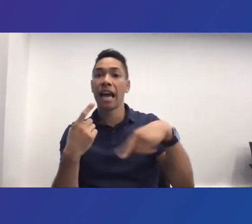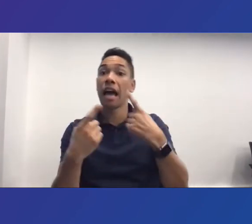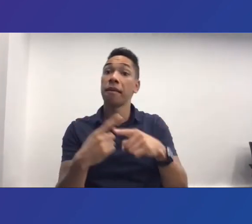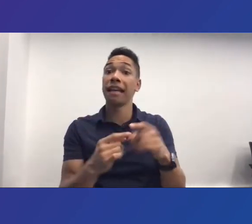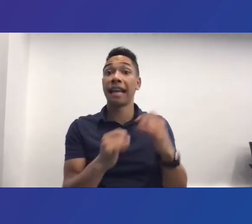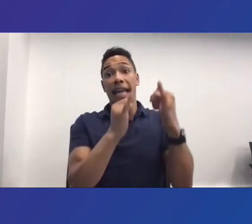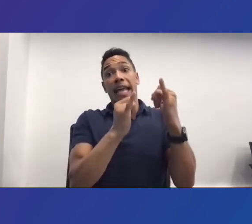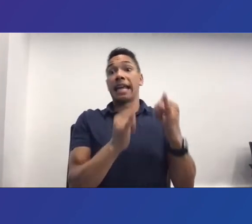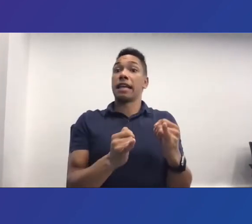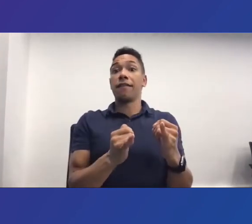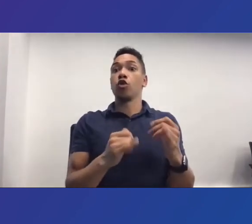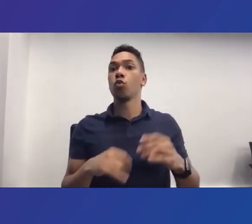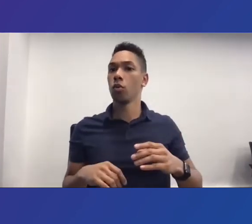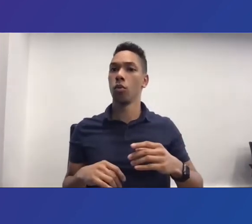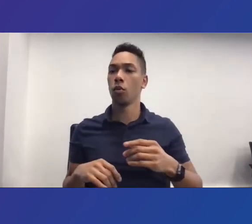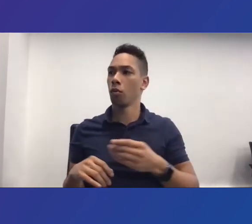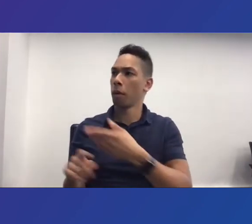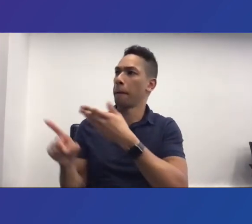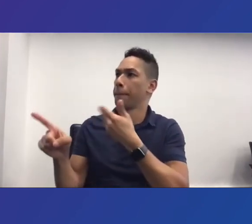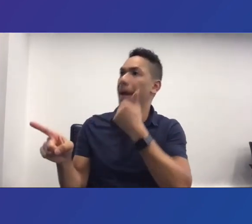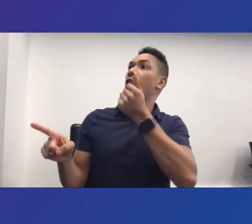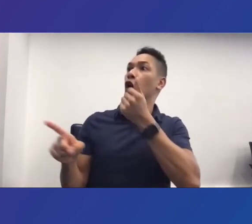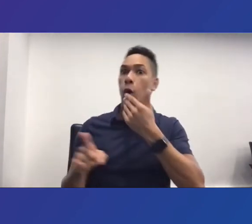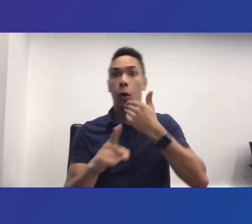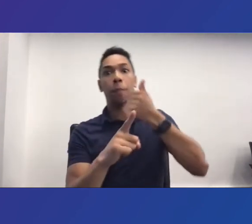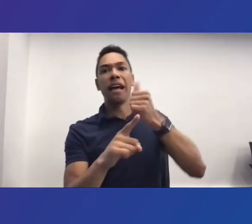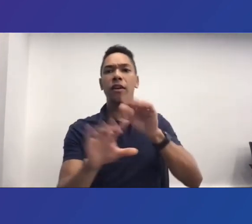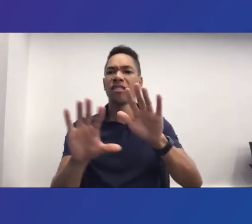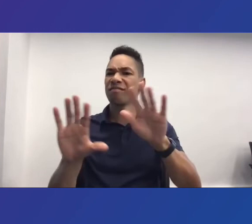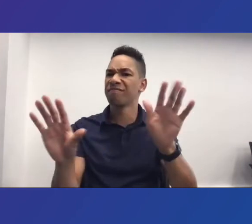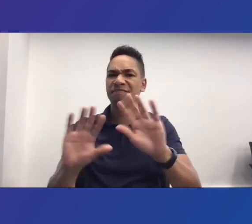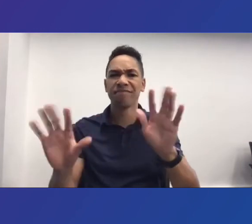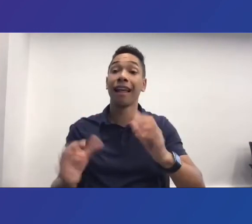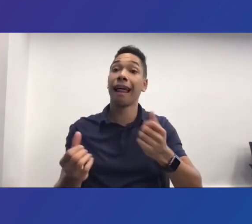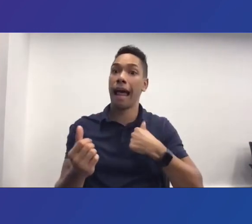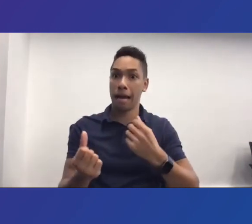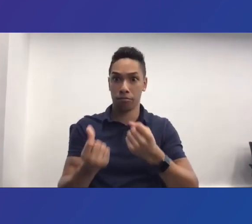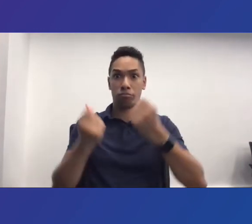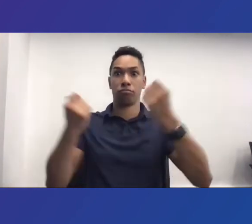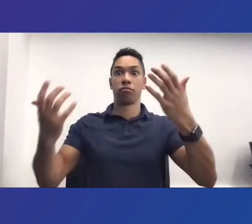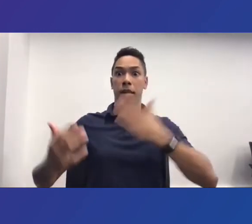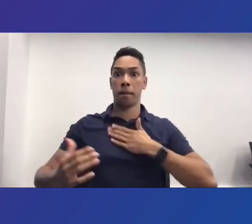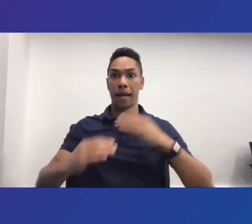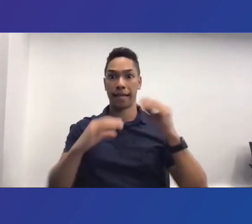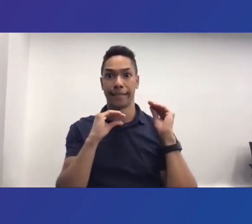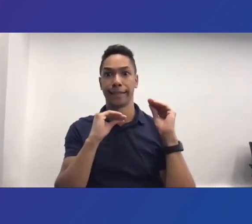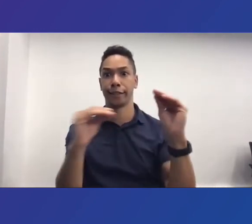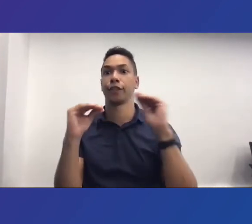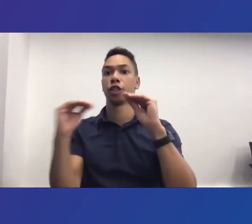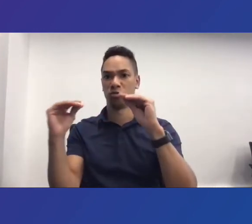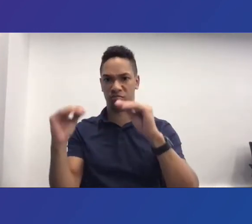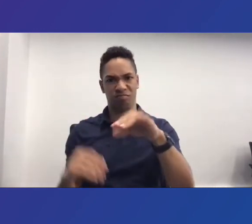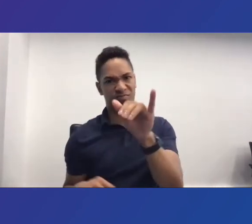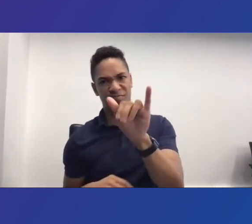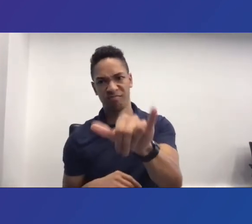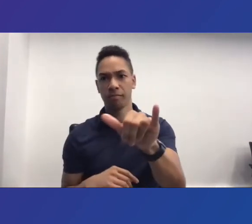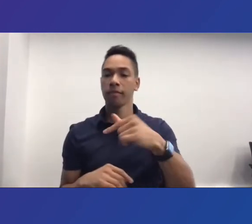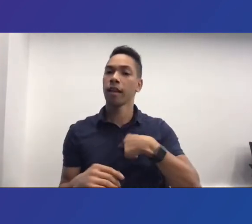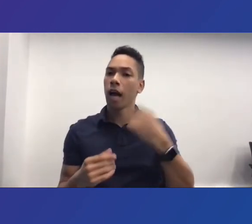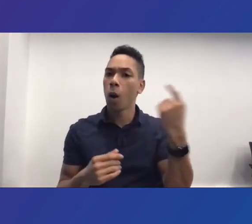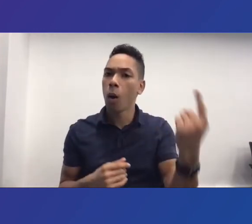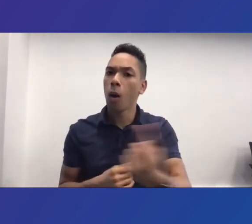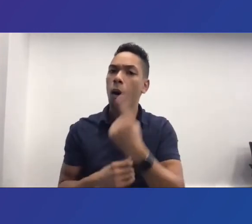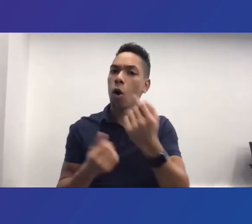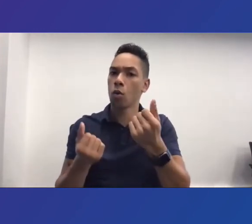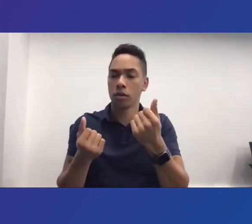individualism and being better than, and I use that a lot in my teaching. I try to, this